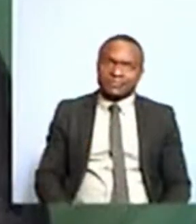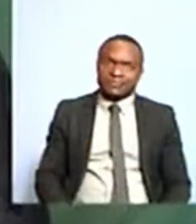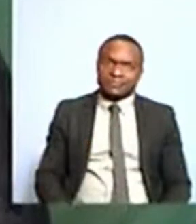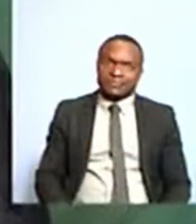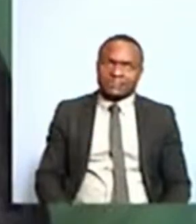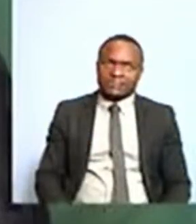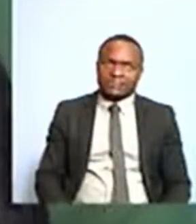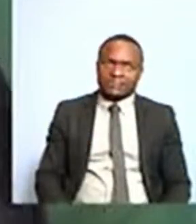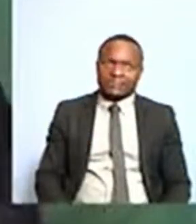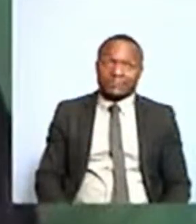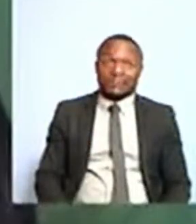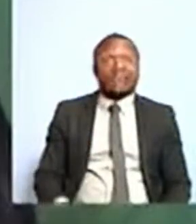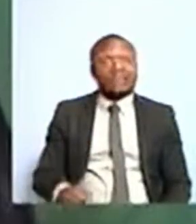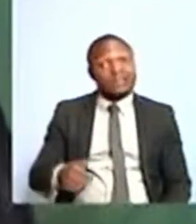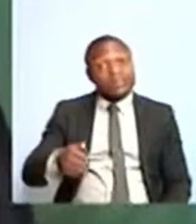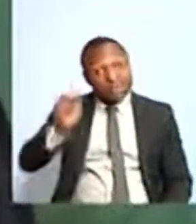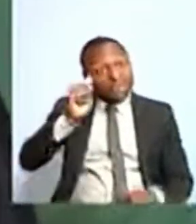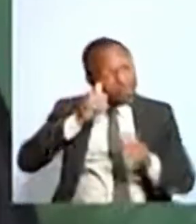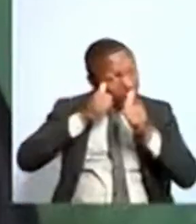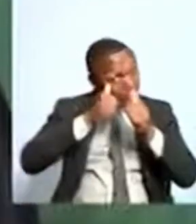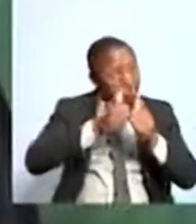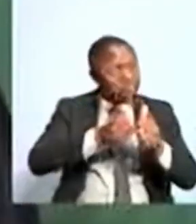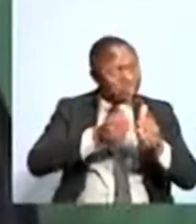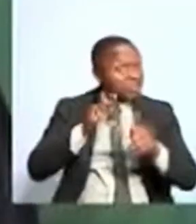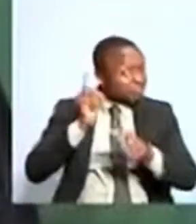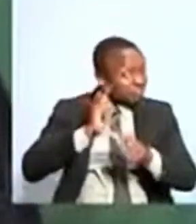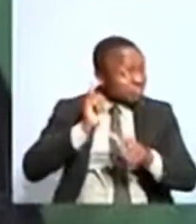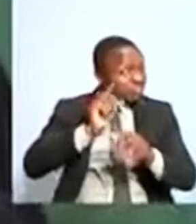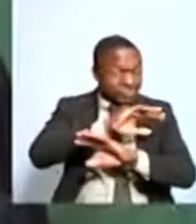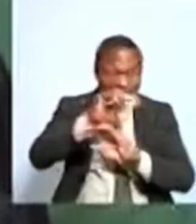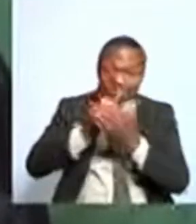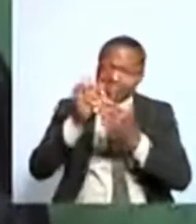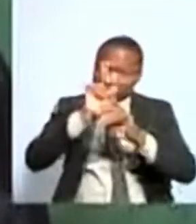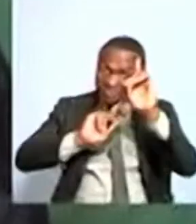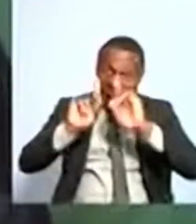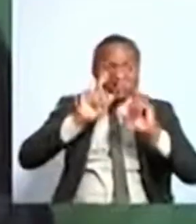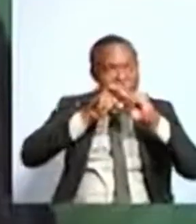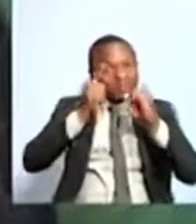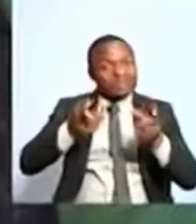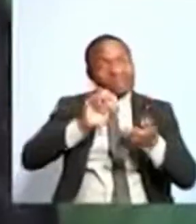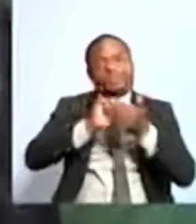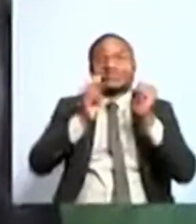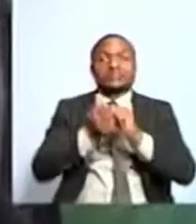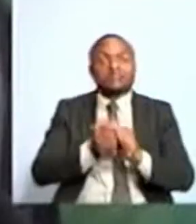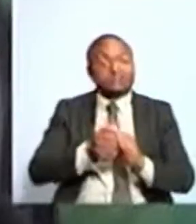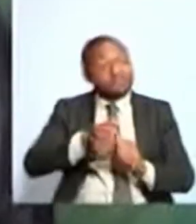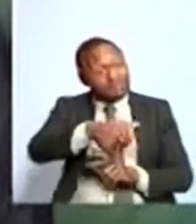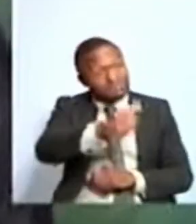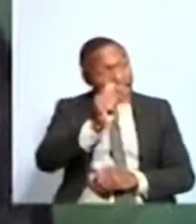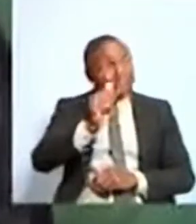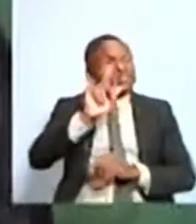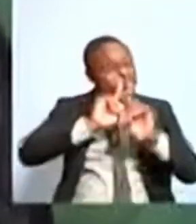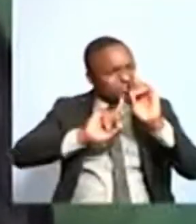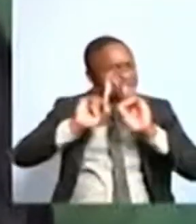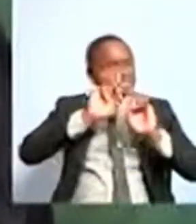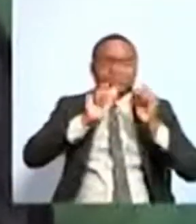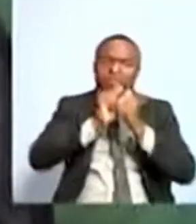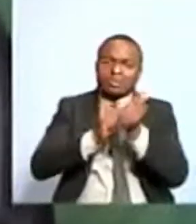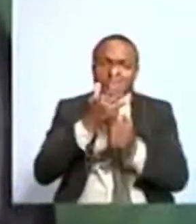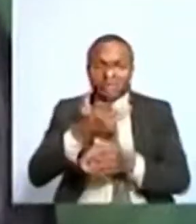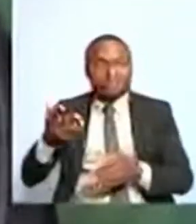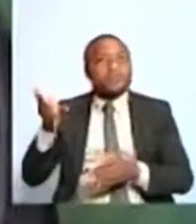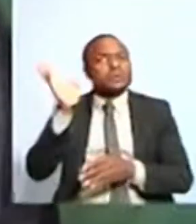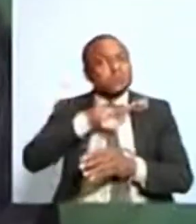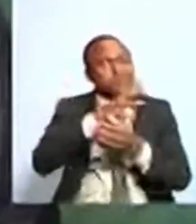You know, I've been following the whole debate. But the problem is that you are debating about things that were